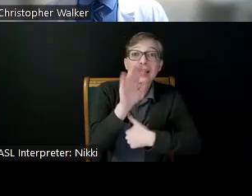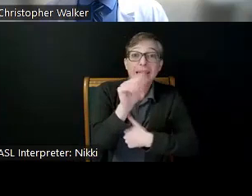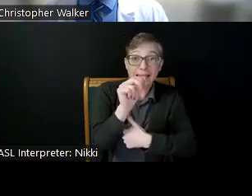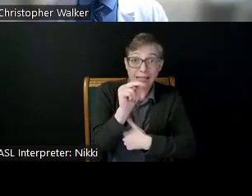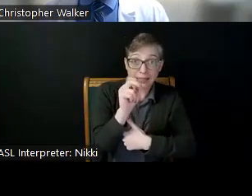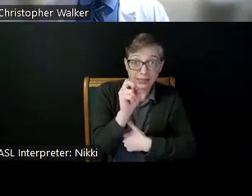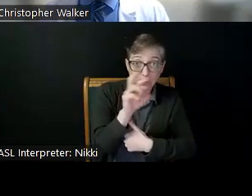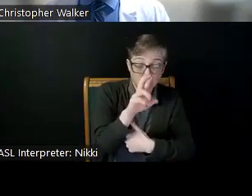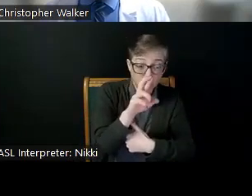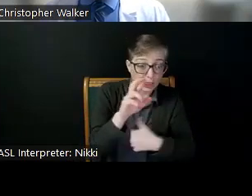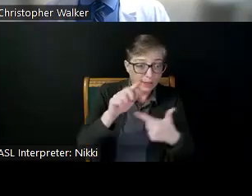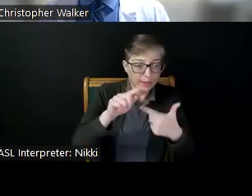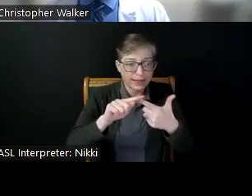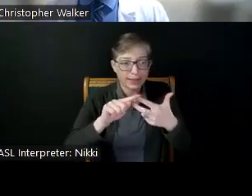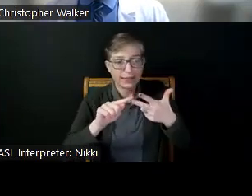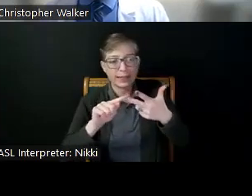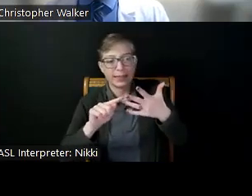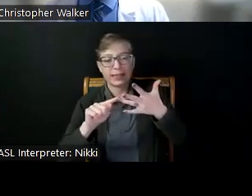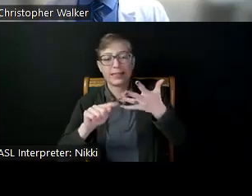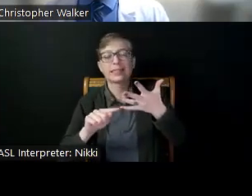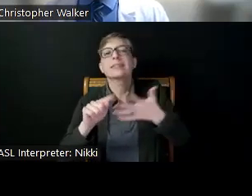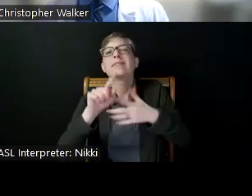of polyps.